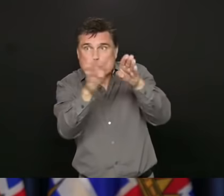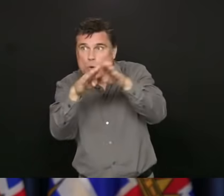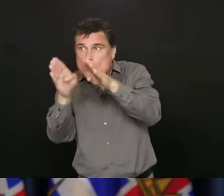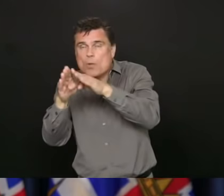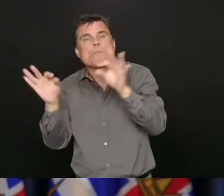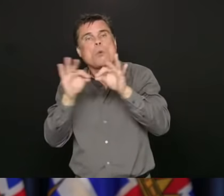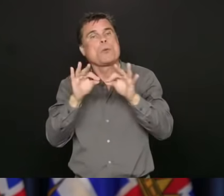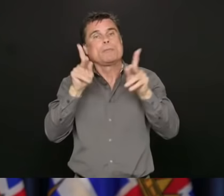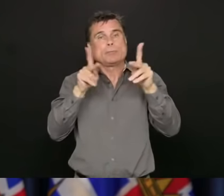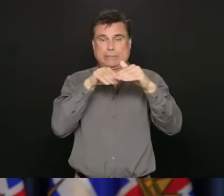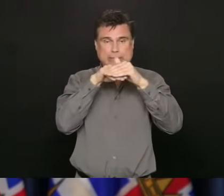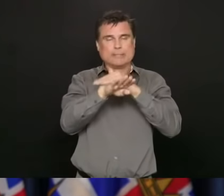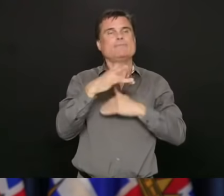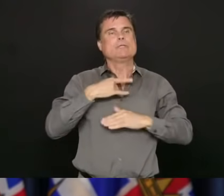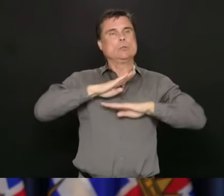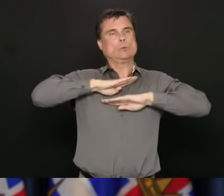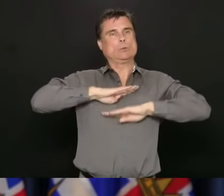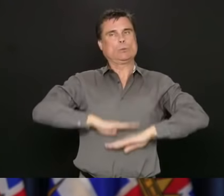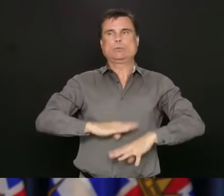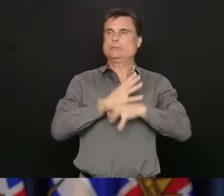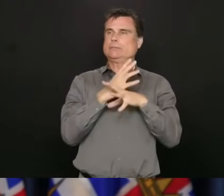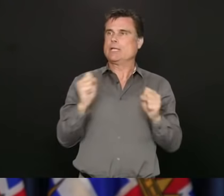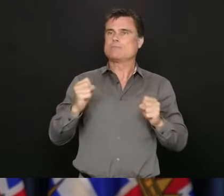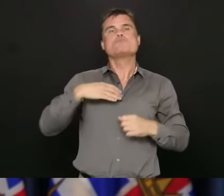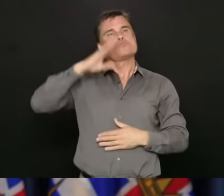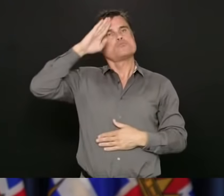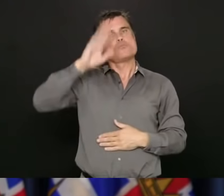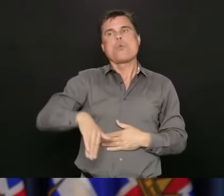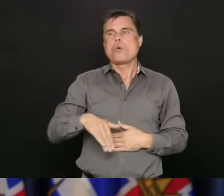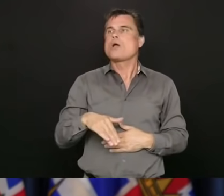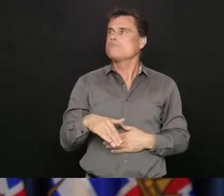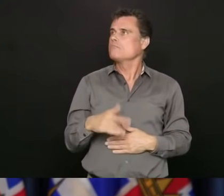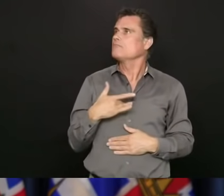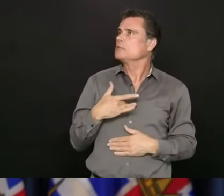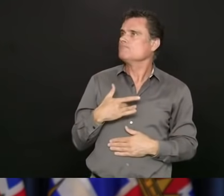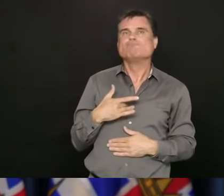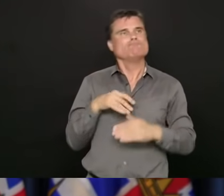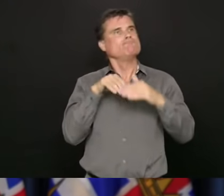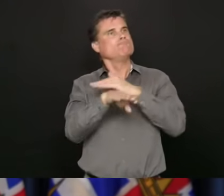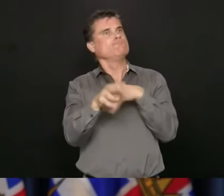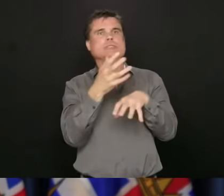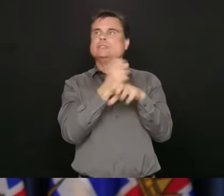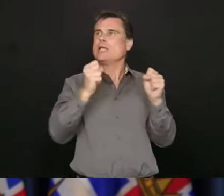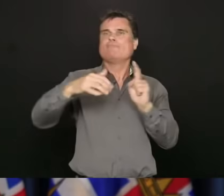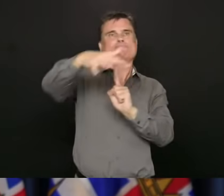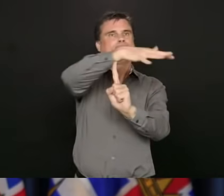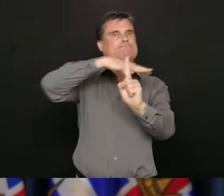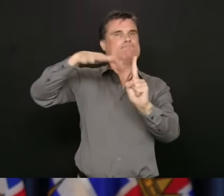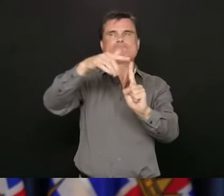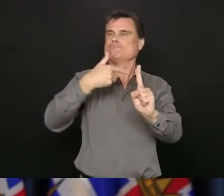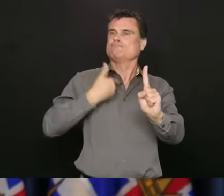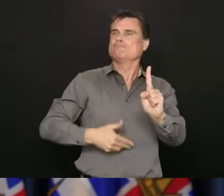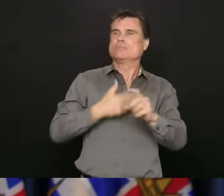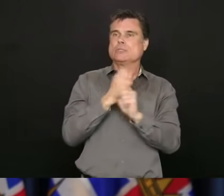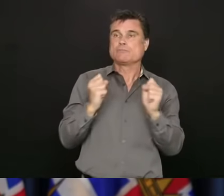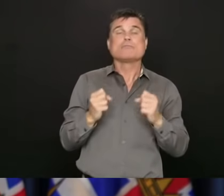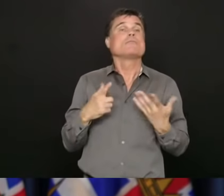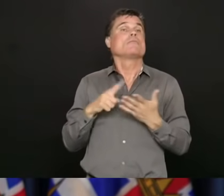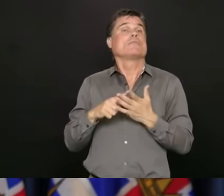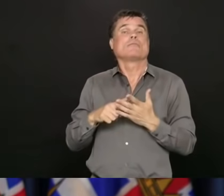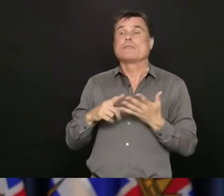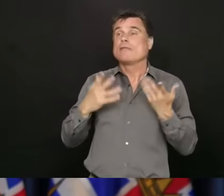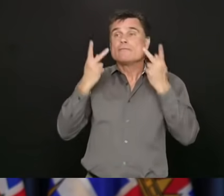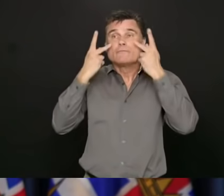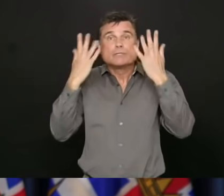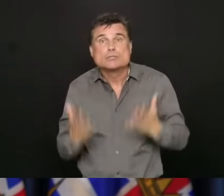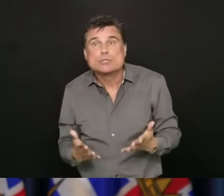been discussion about tourism. The hotel sector is going to be critically injured over the next number of months because